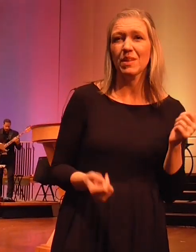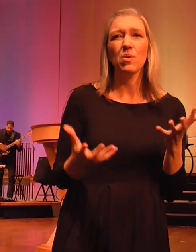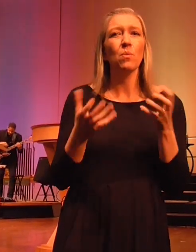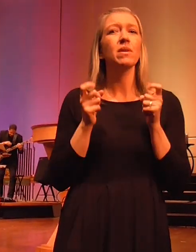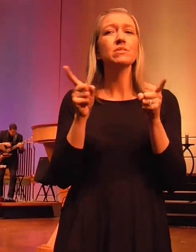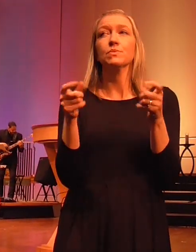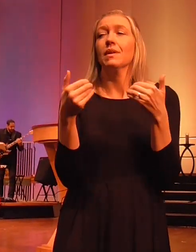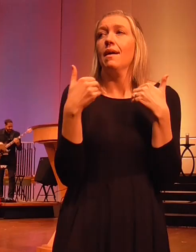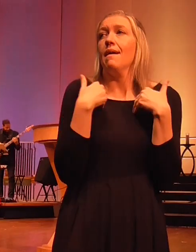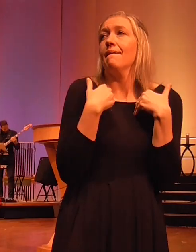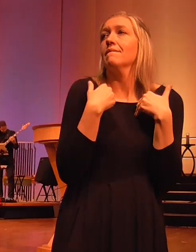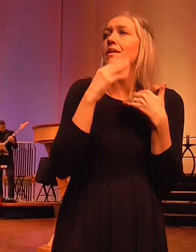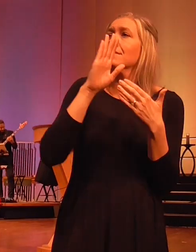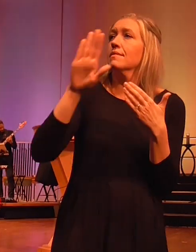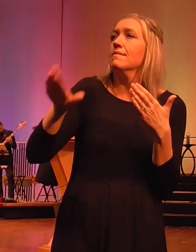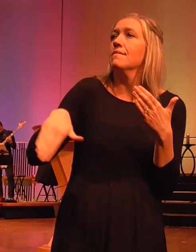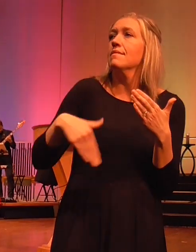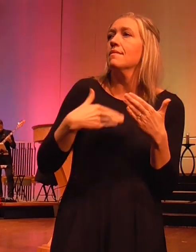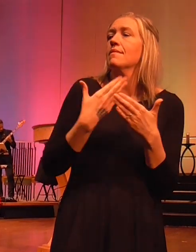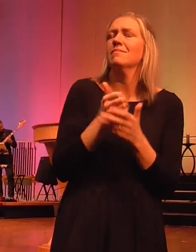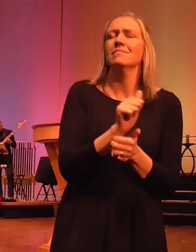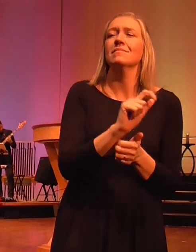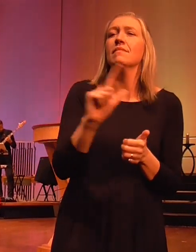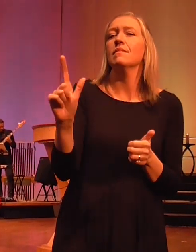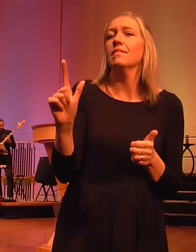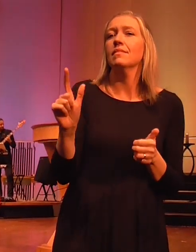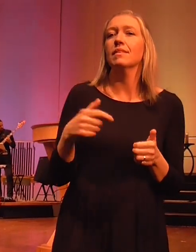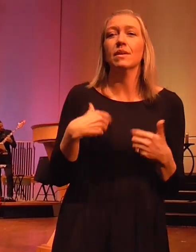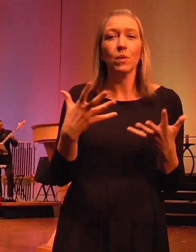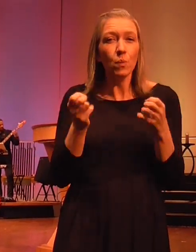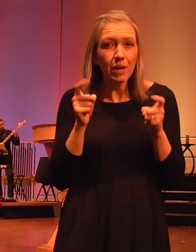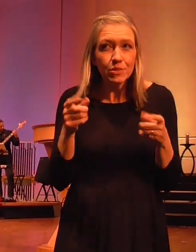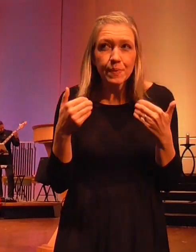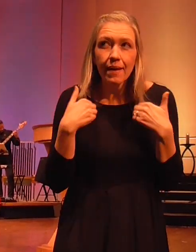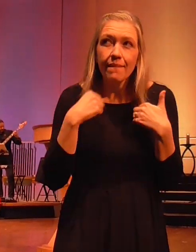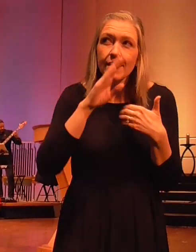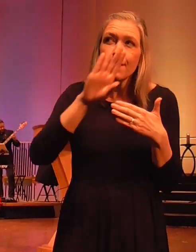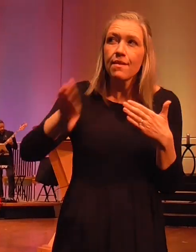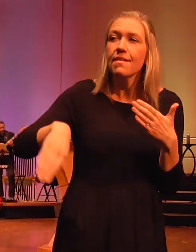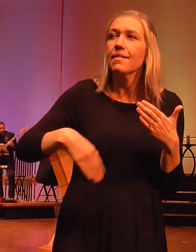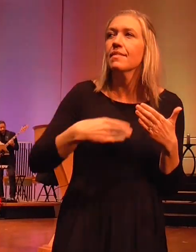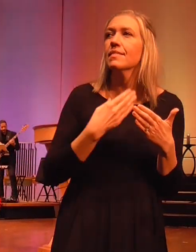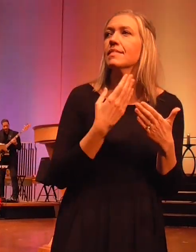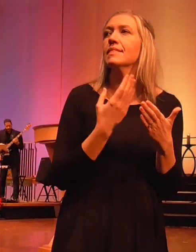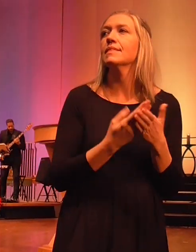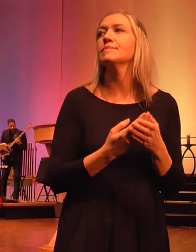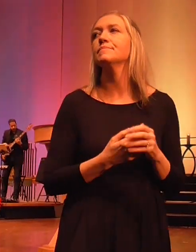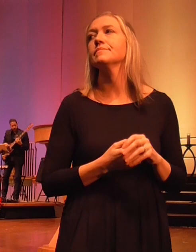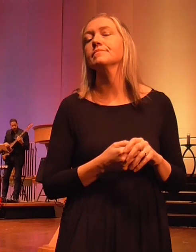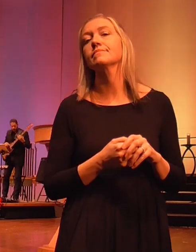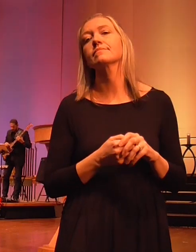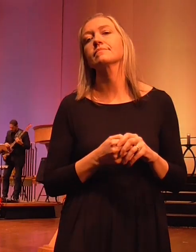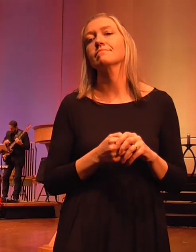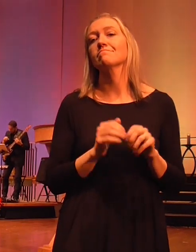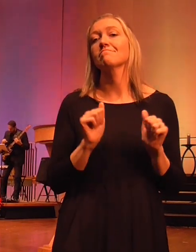I want you to have it all. I want you to have it all.